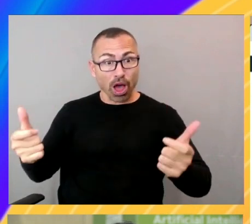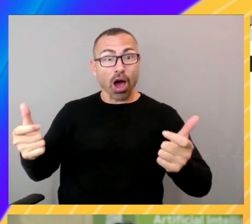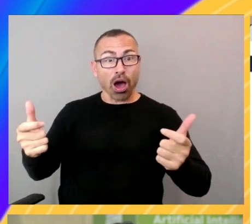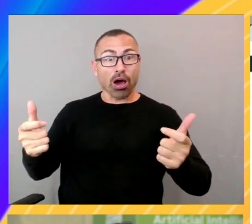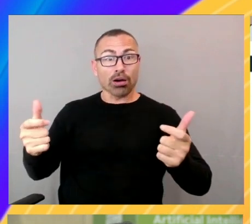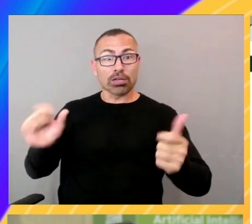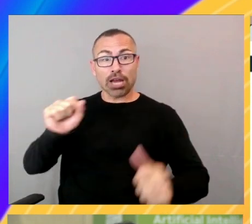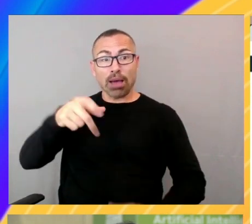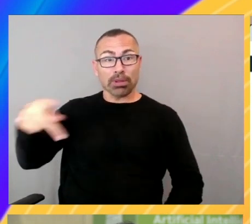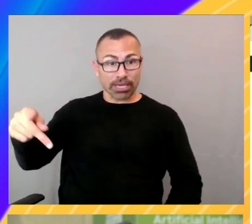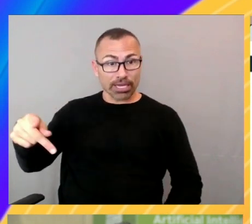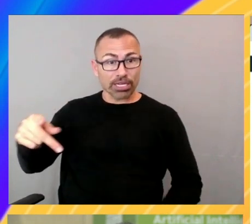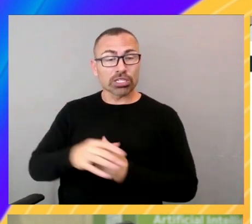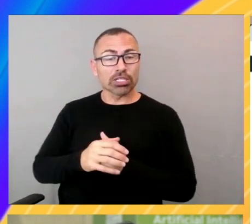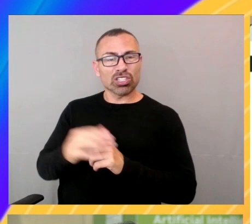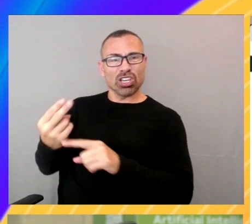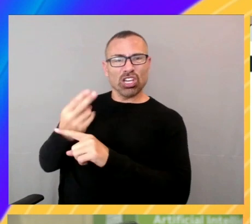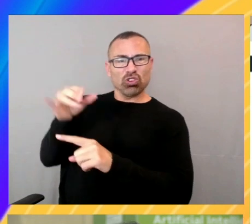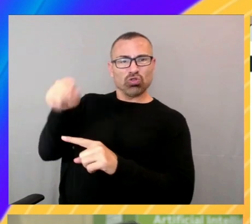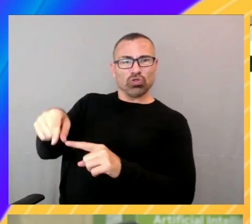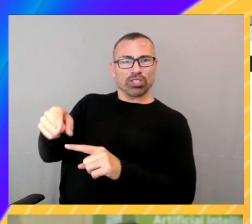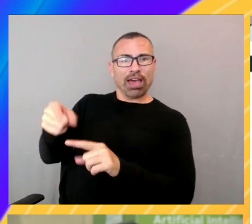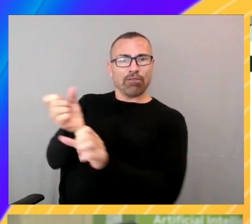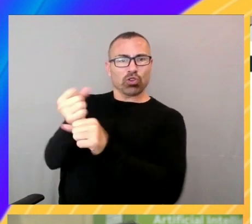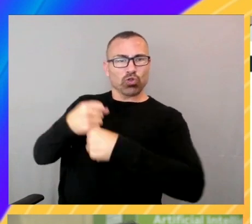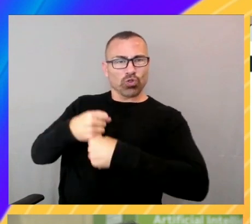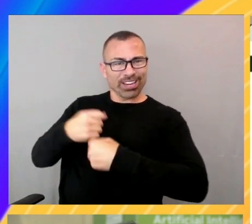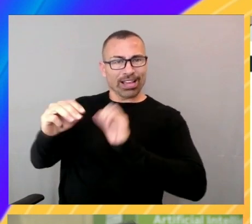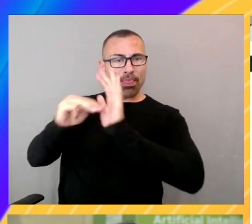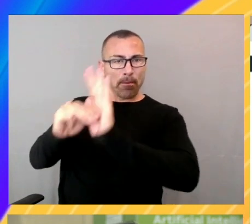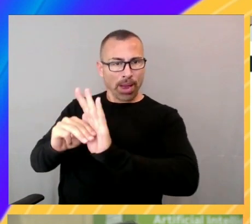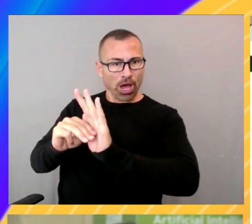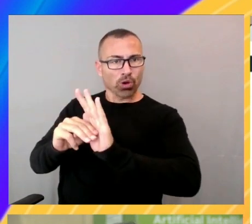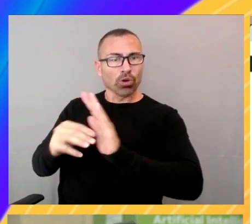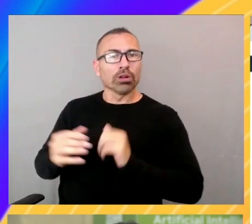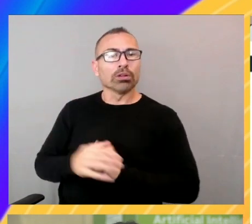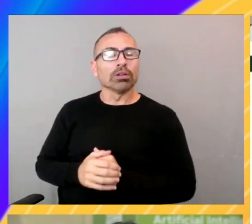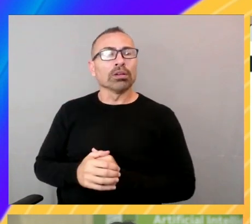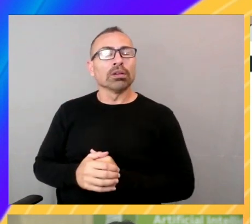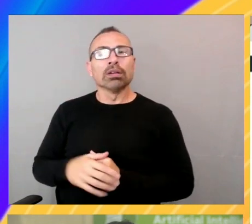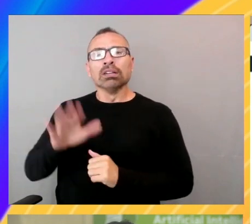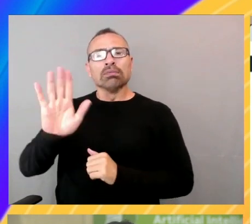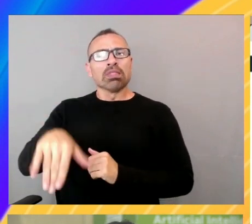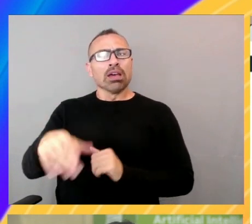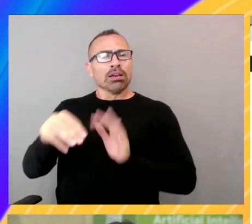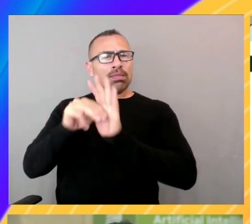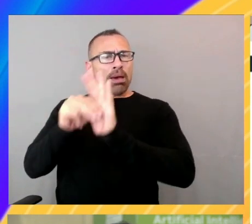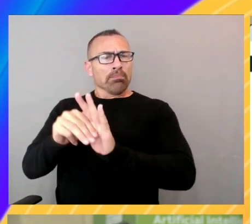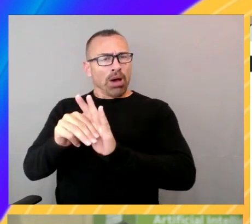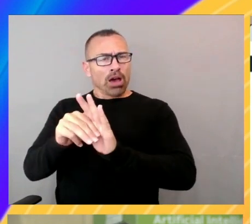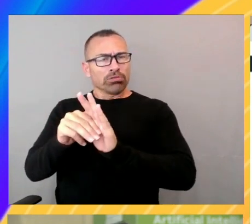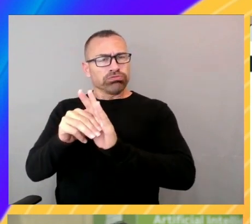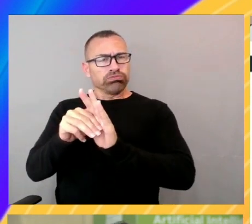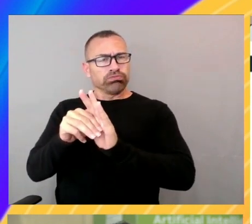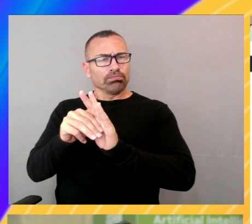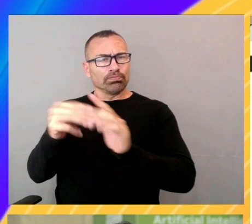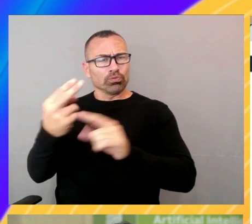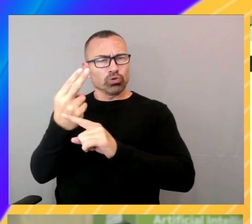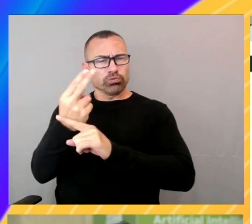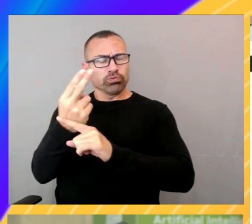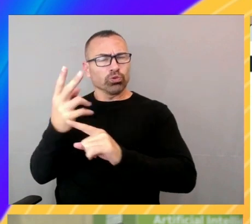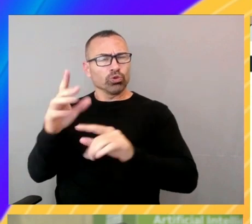the model, and that model is actually we use that to learn the behavior of the